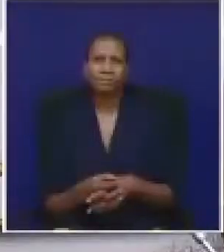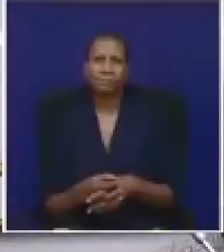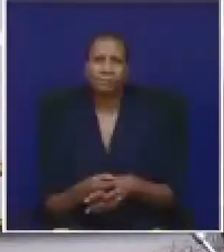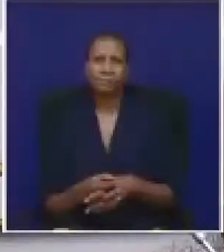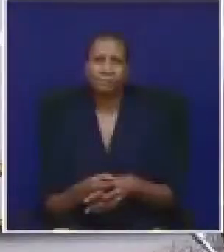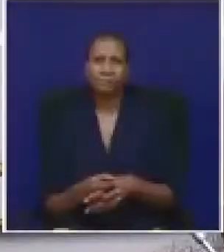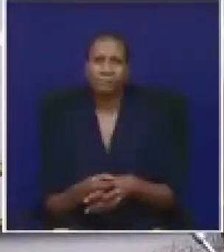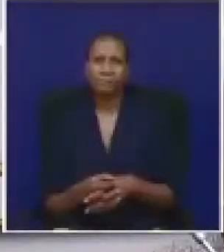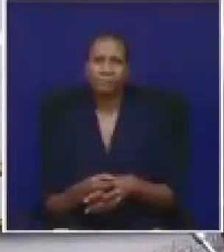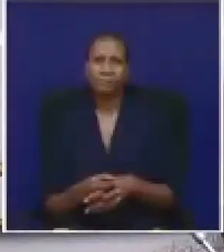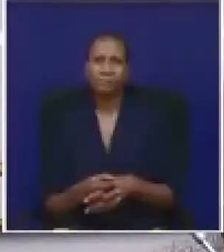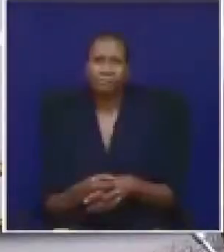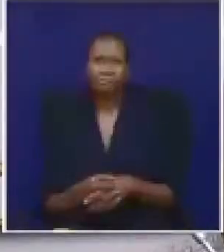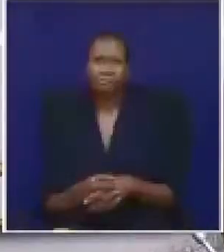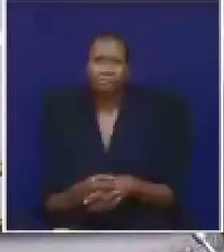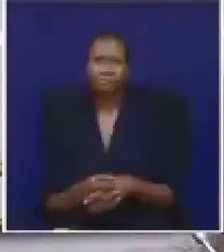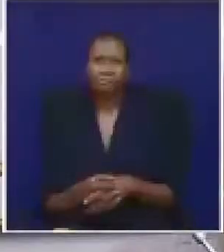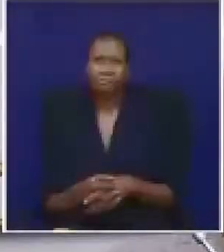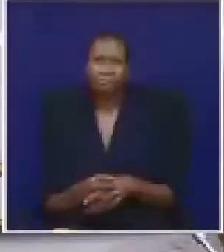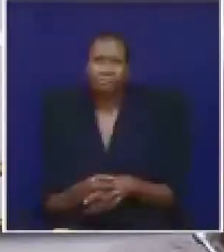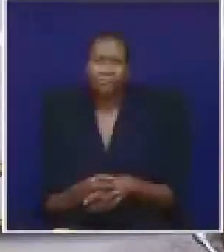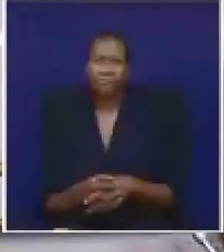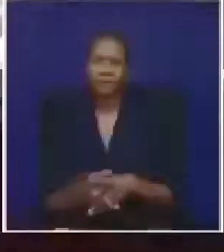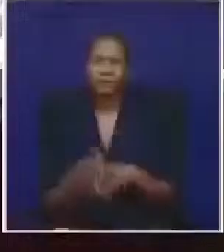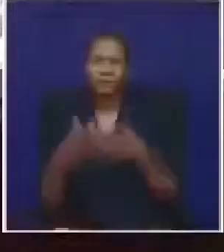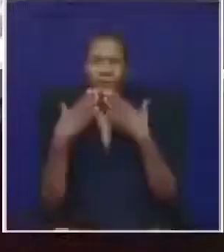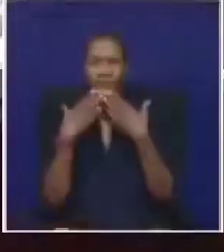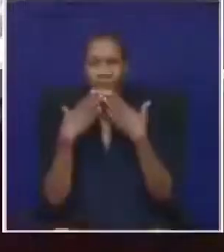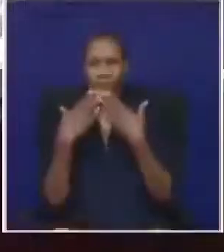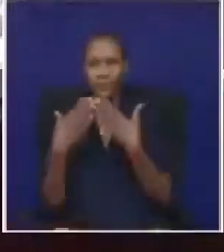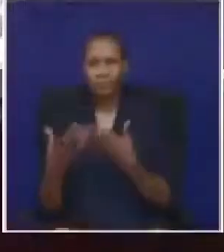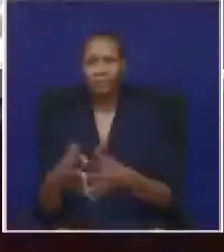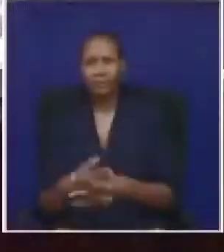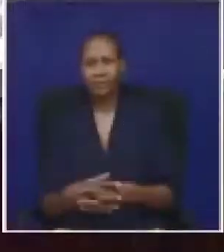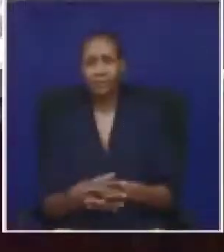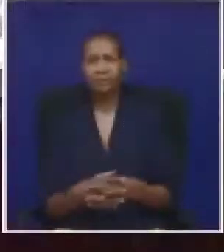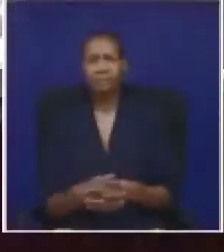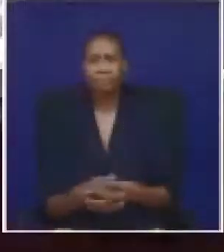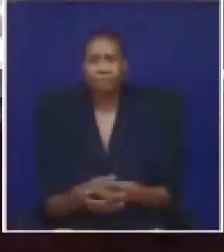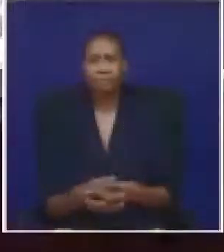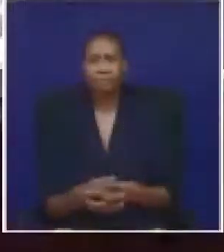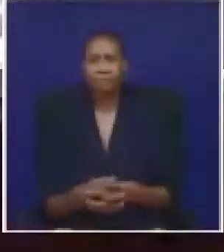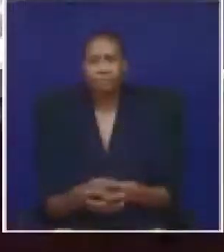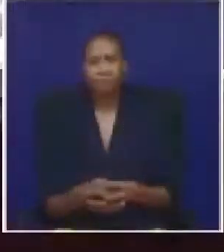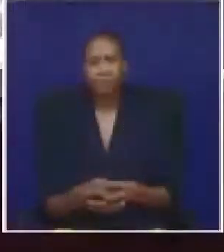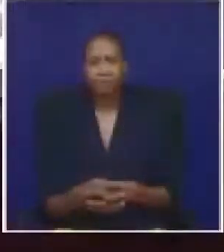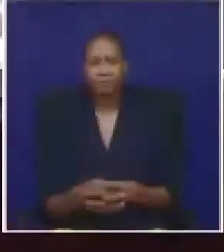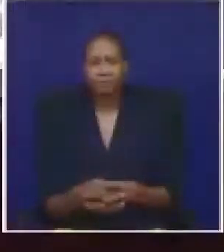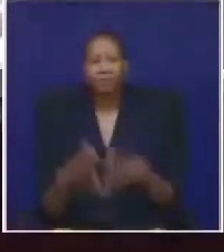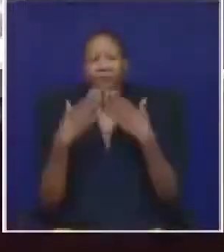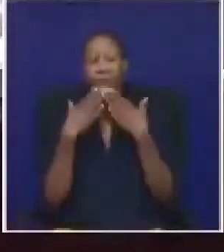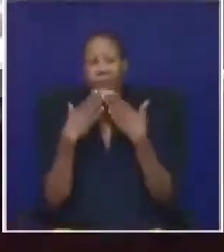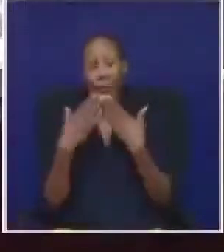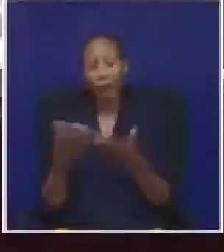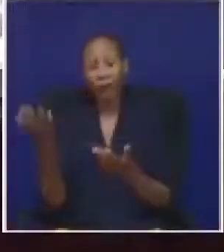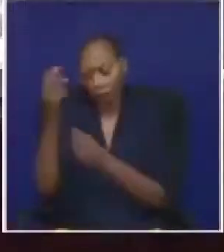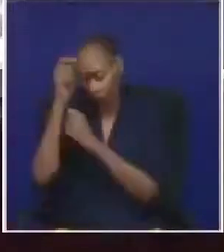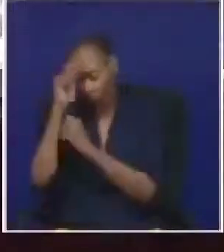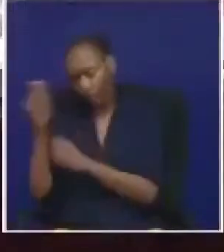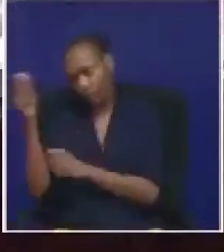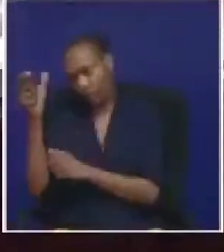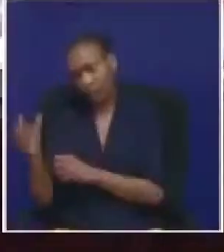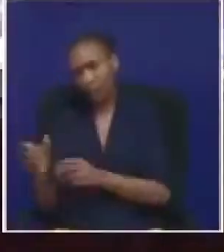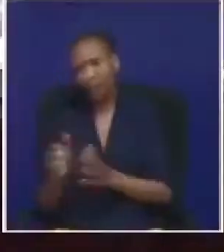Cancer, Speaker. Thank you, Deputy President. Thank you, Honorable